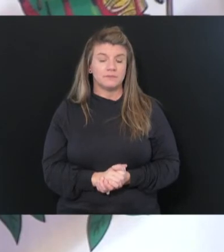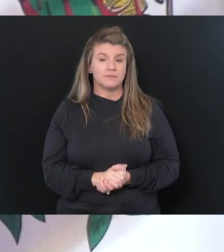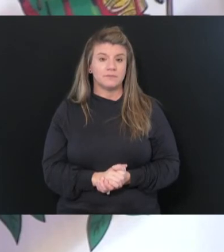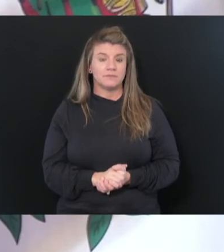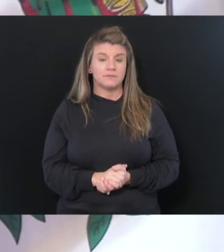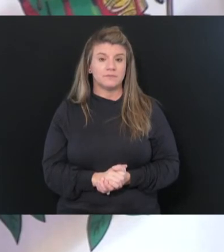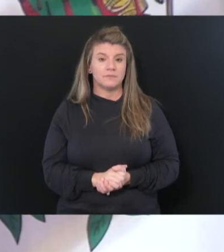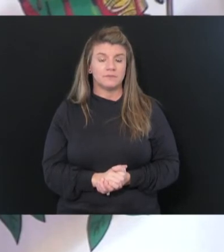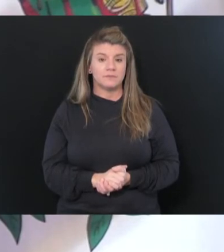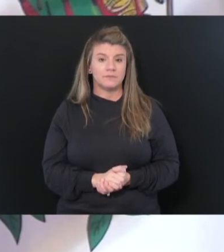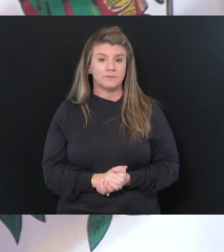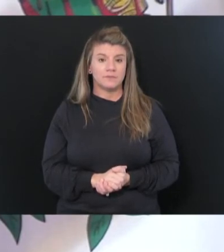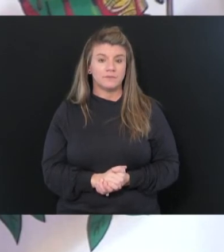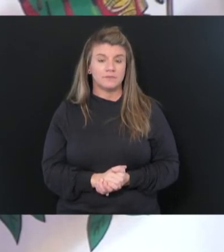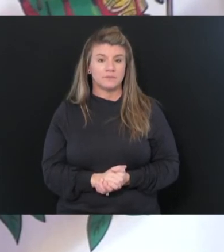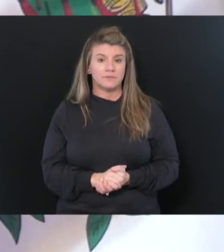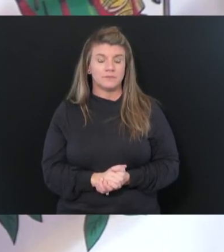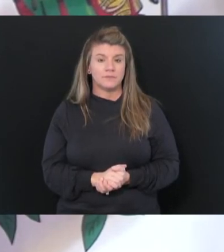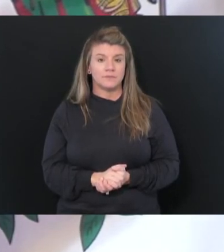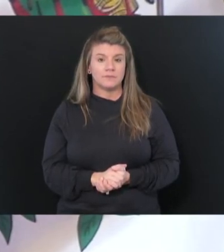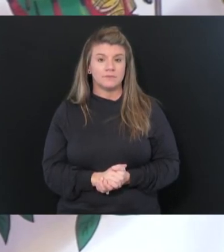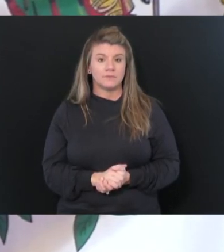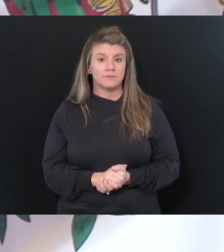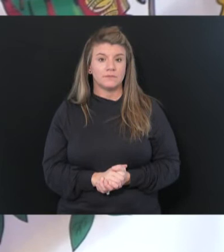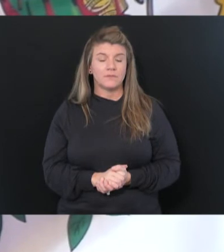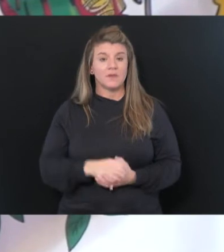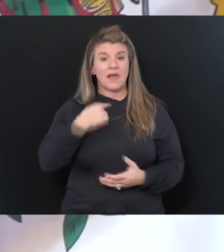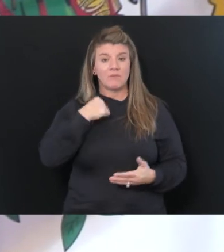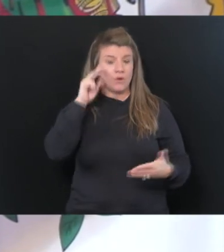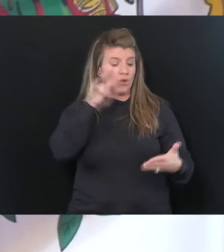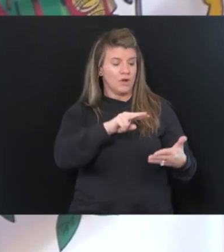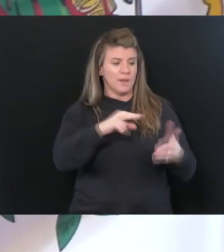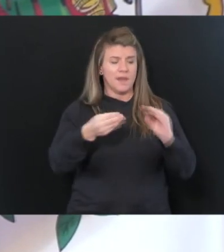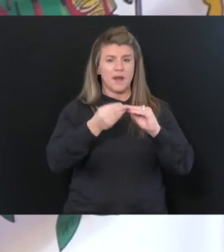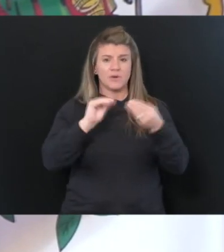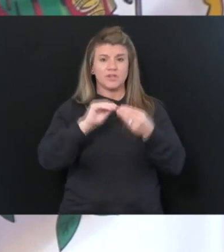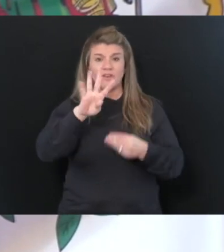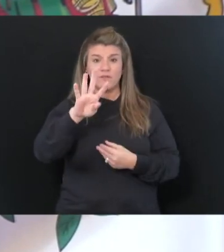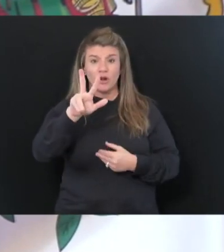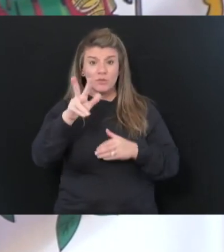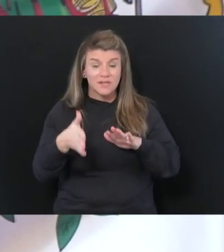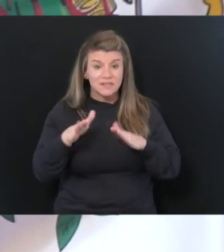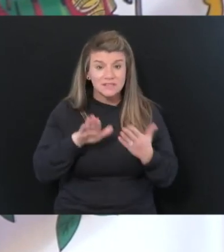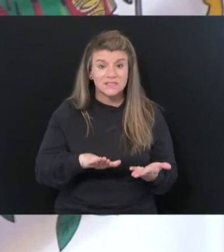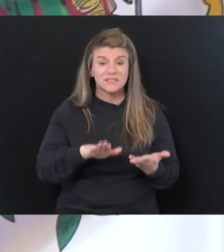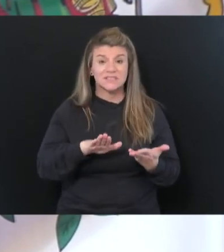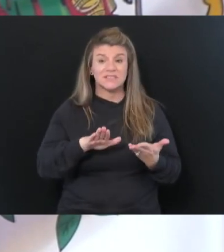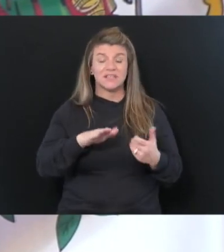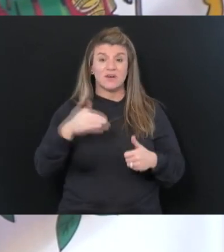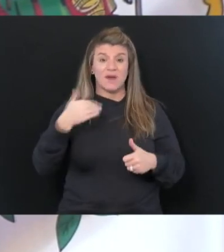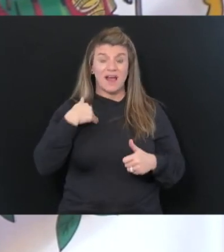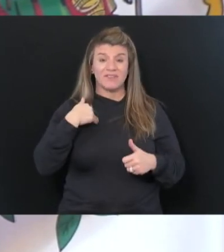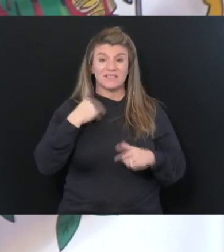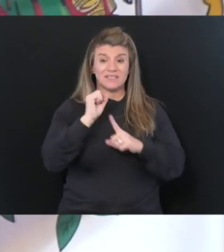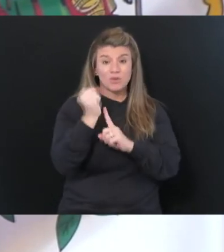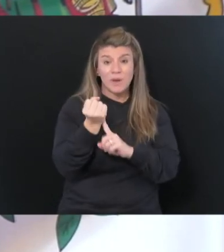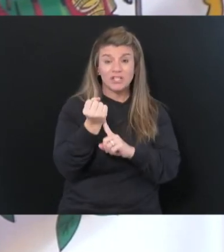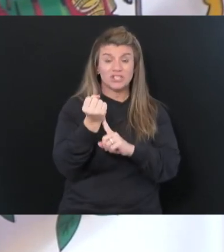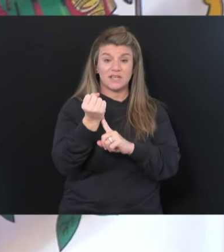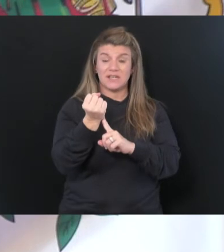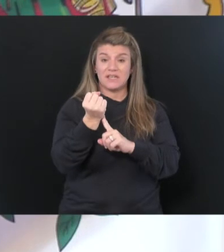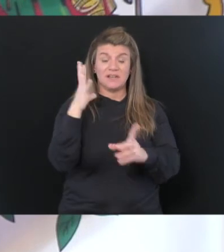in looking at 43 deaths and looking at the numbers, that we're having to deal with in